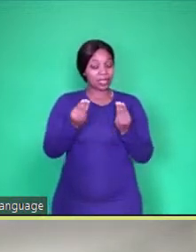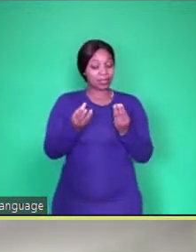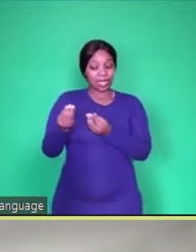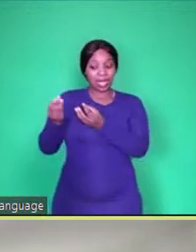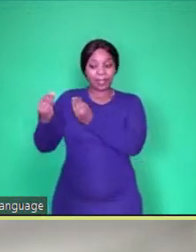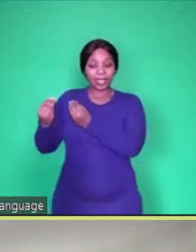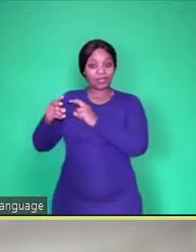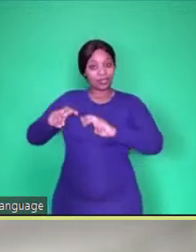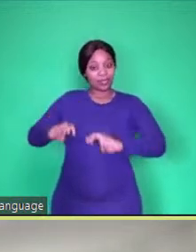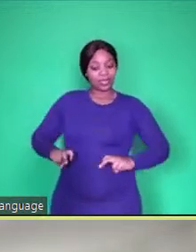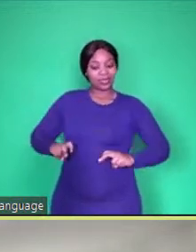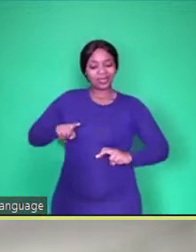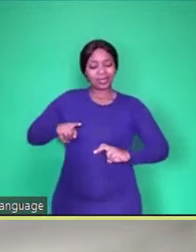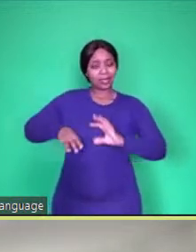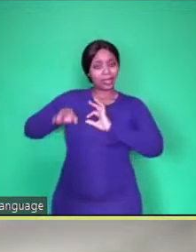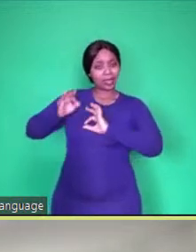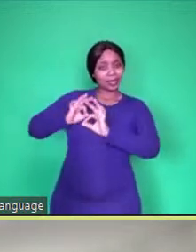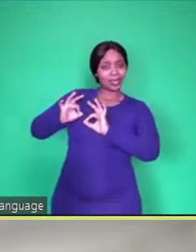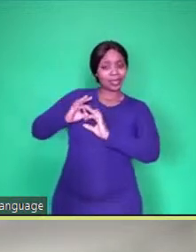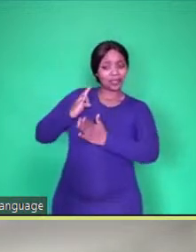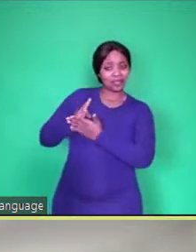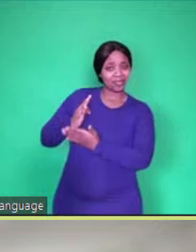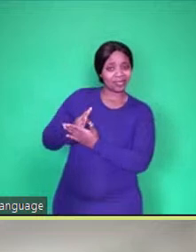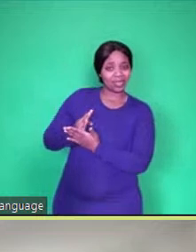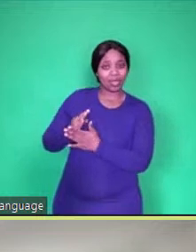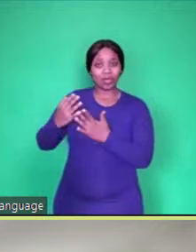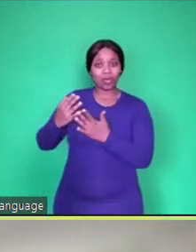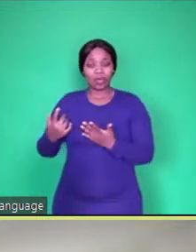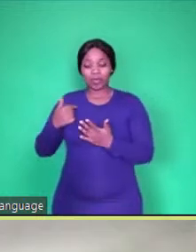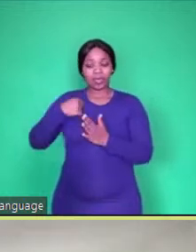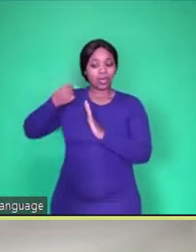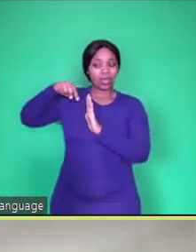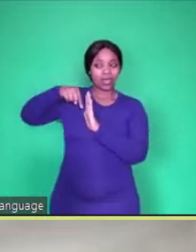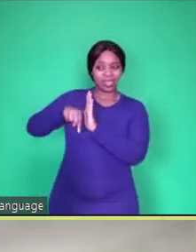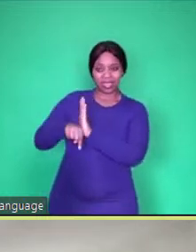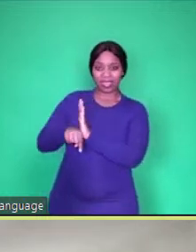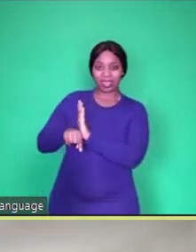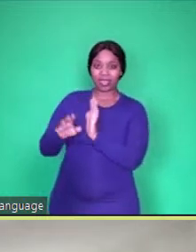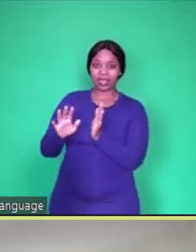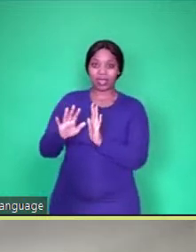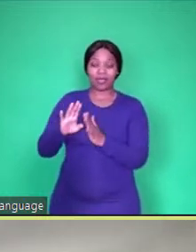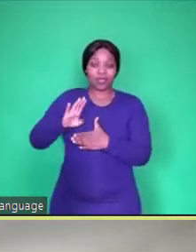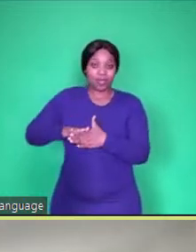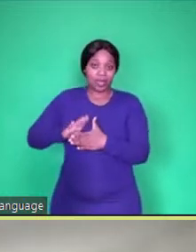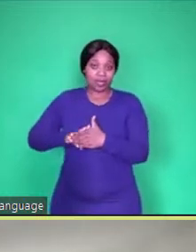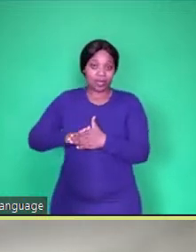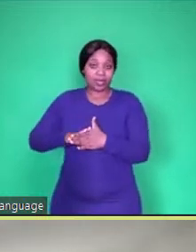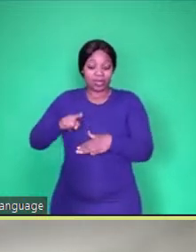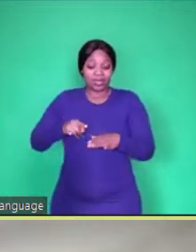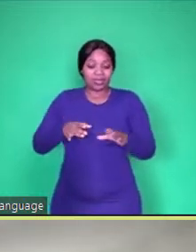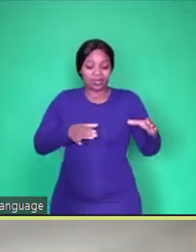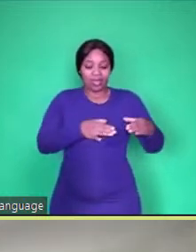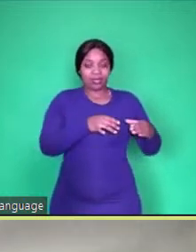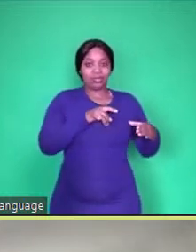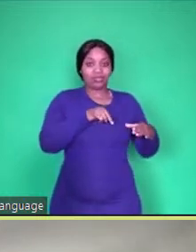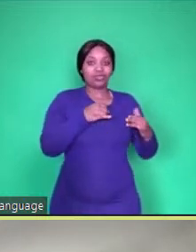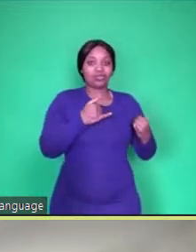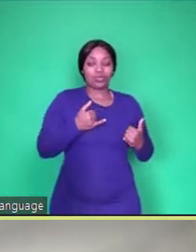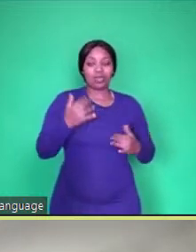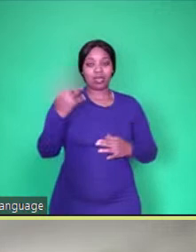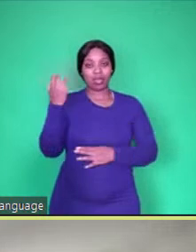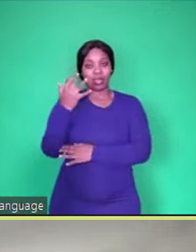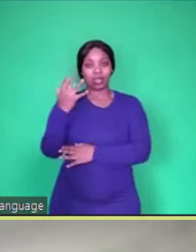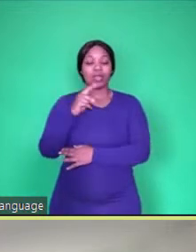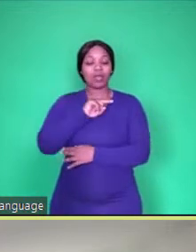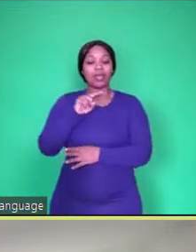explaining away because of other factors? And I'm not going to go into it for the purpose of this session, but just to say we have run